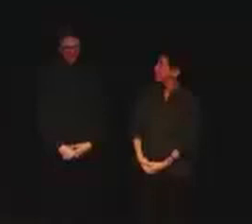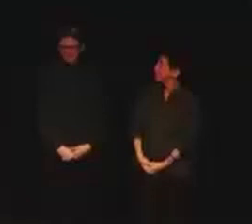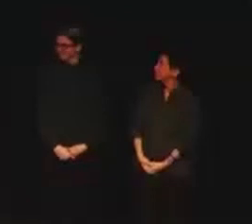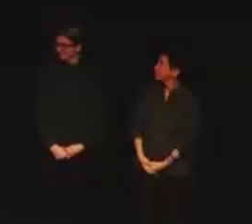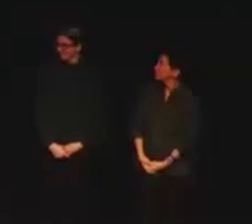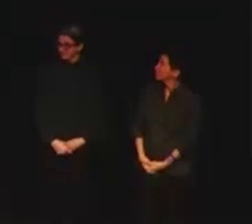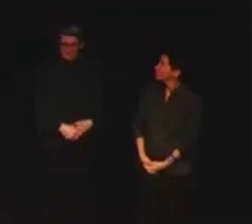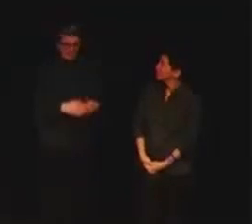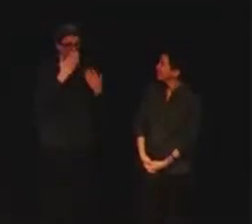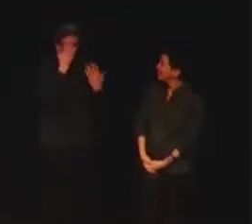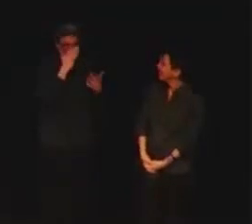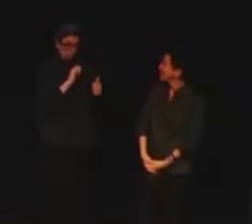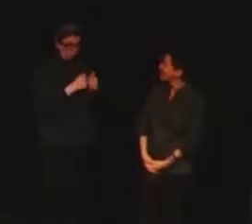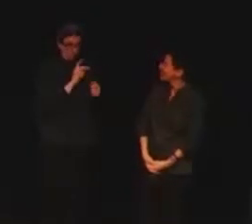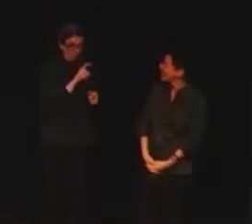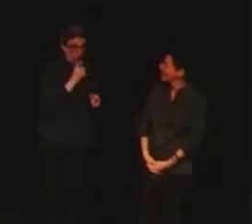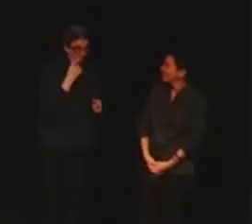I don't know how to follow that.